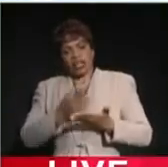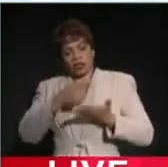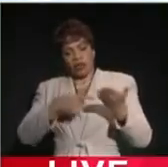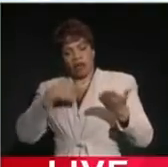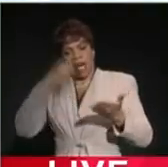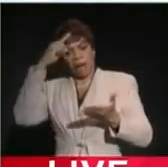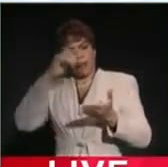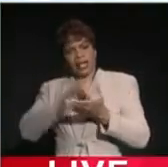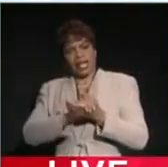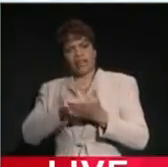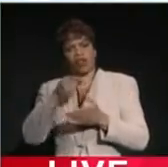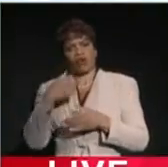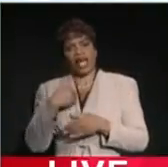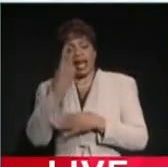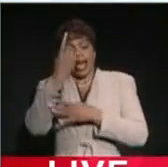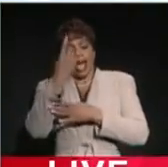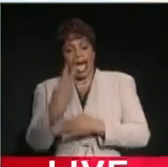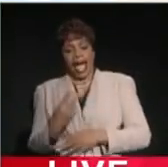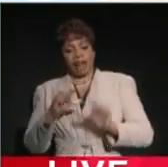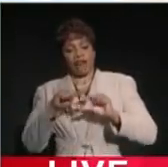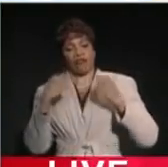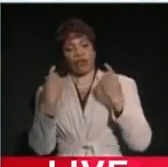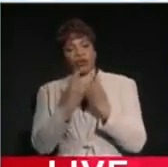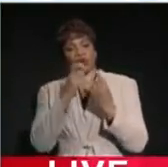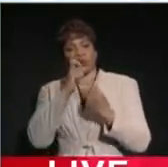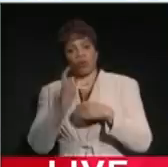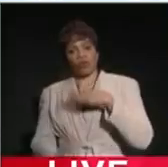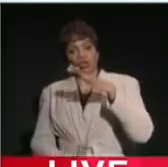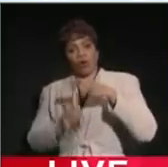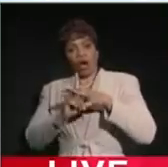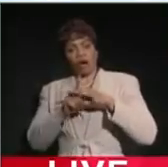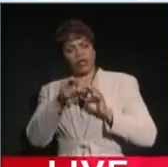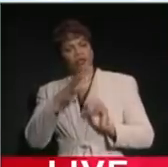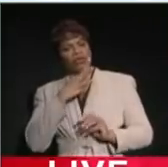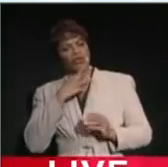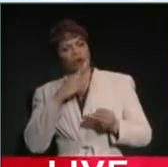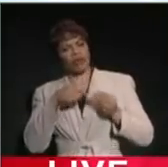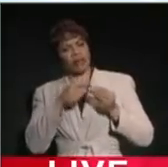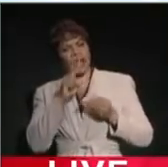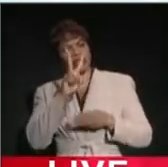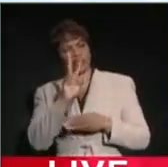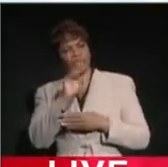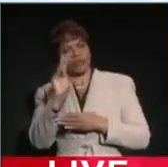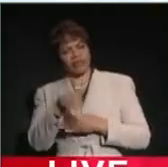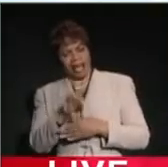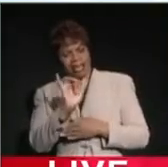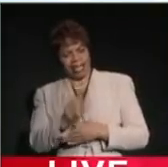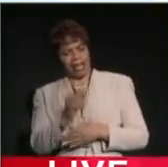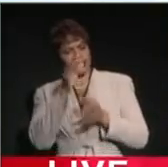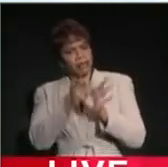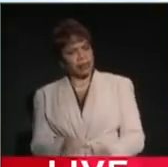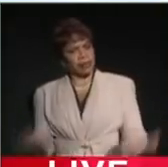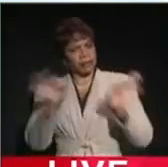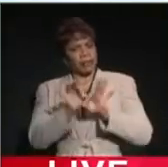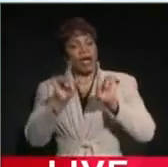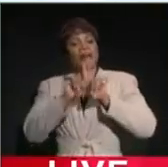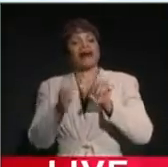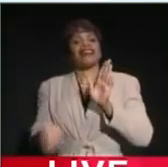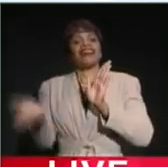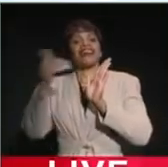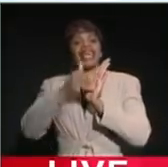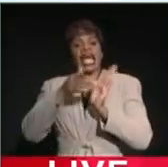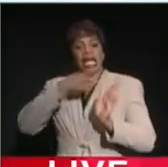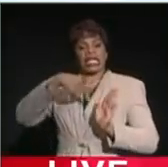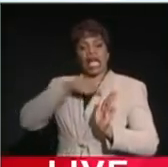And we've only had half of the group come out so far. You mentioned 2%, which is important. Now, again, this is an